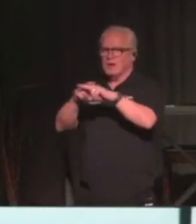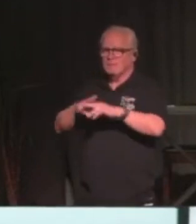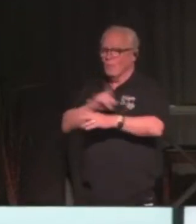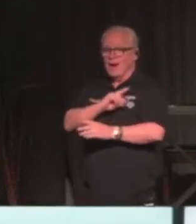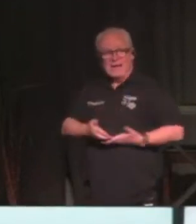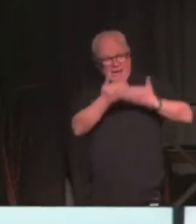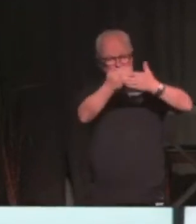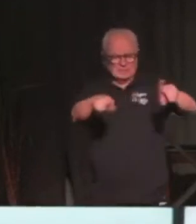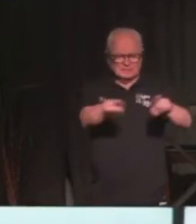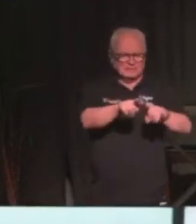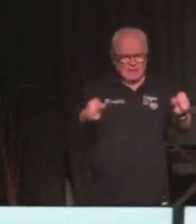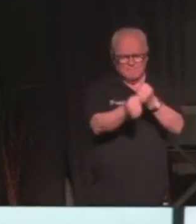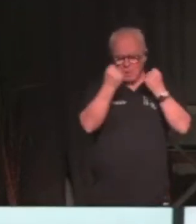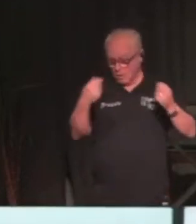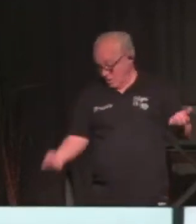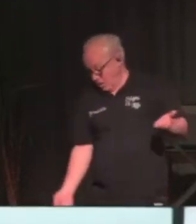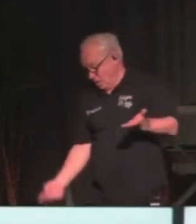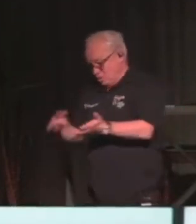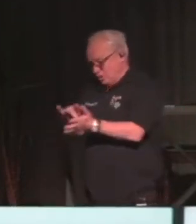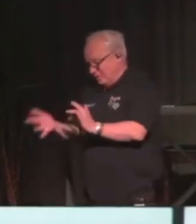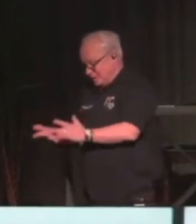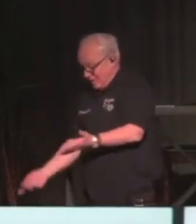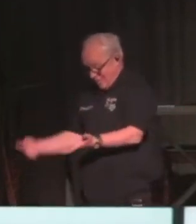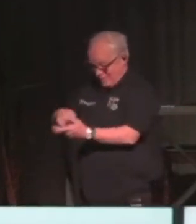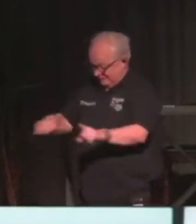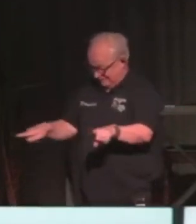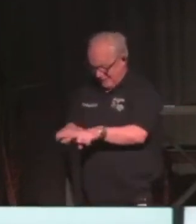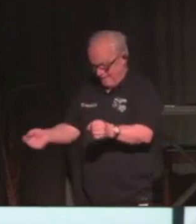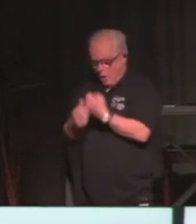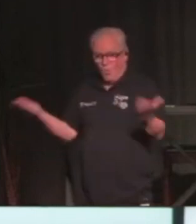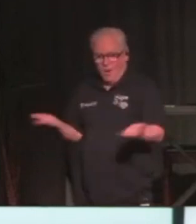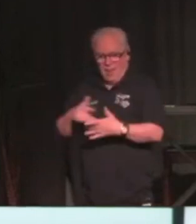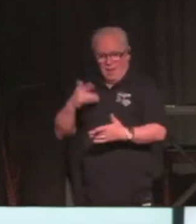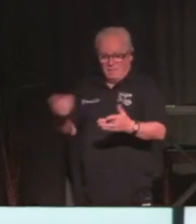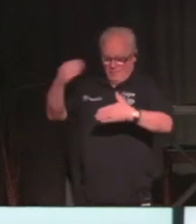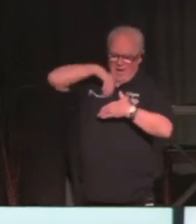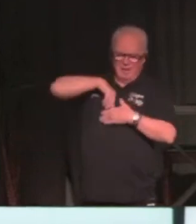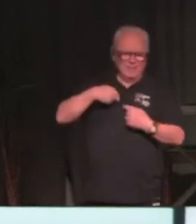The same power that raised Christ from the dead lives in you.